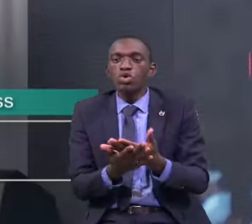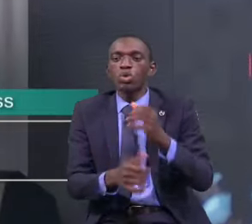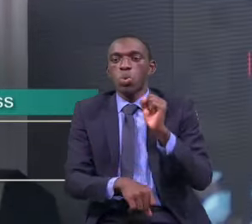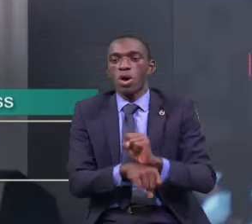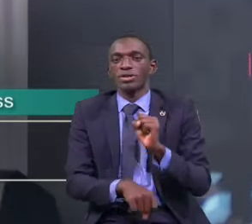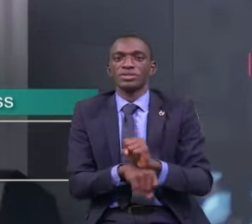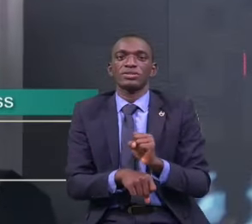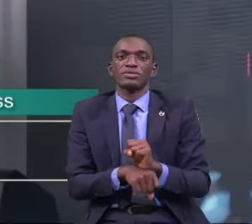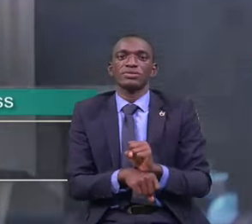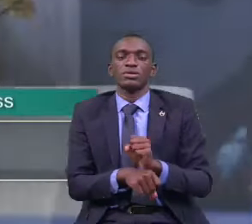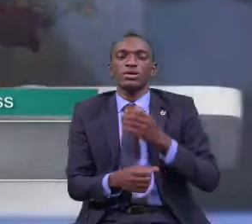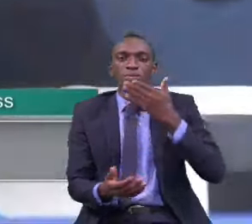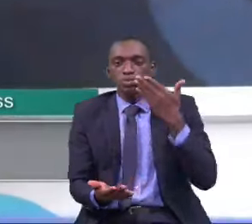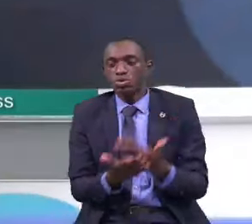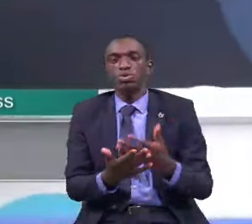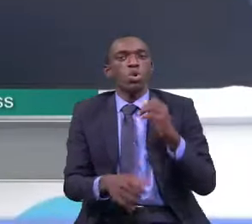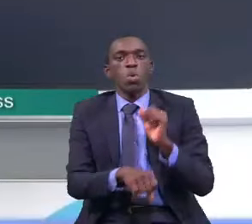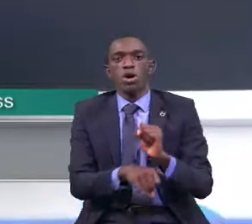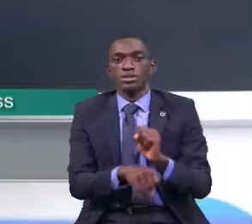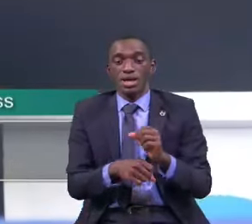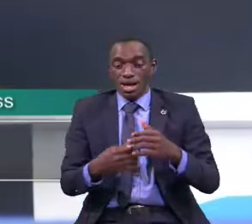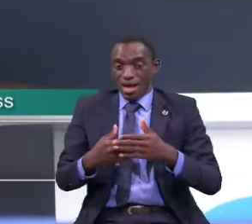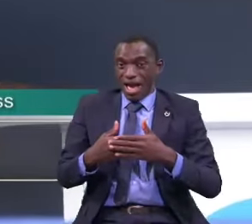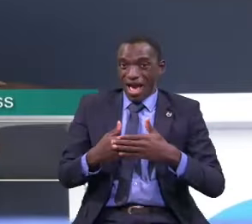Good works. After you are washed,